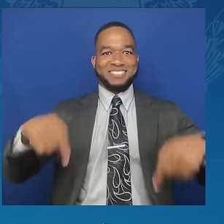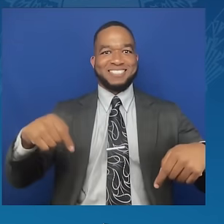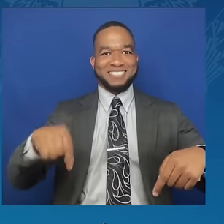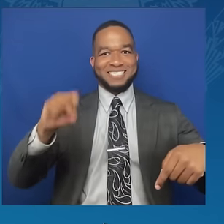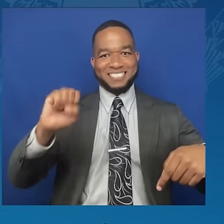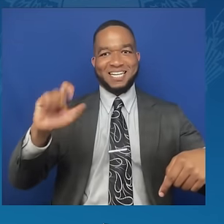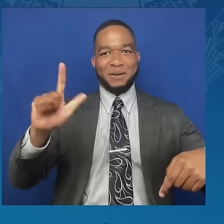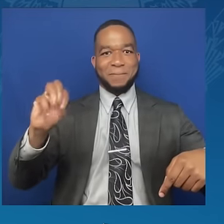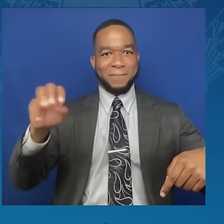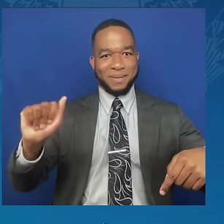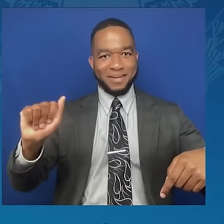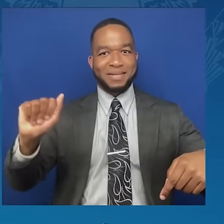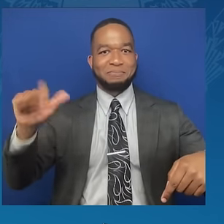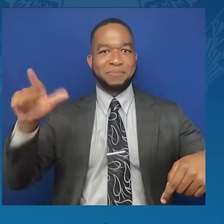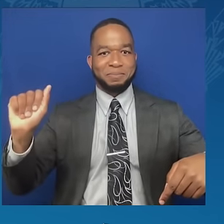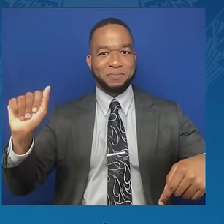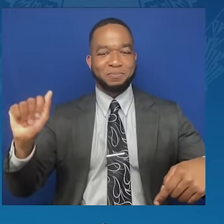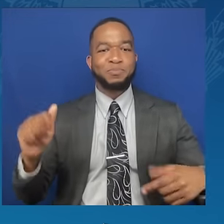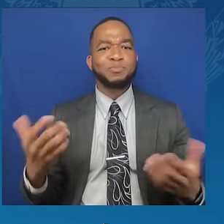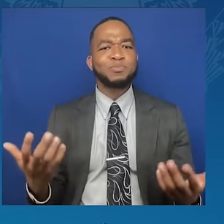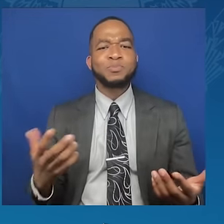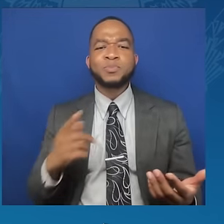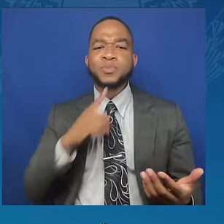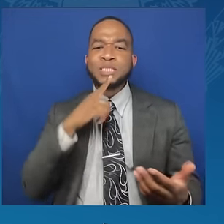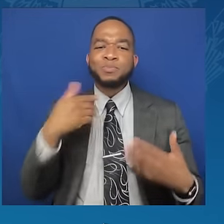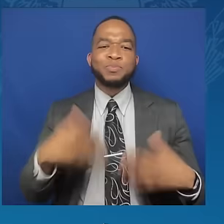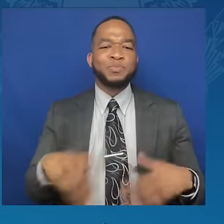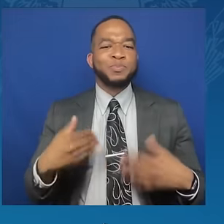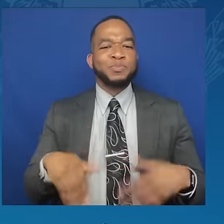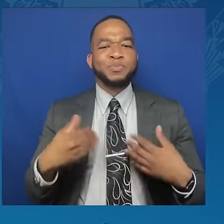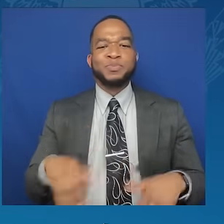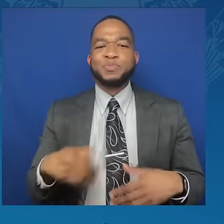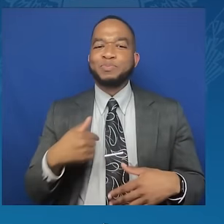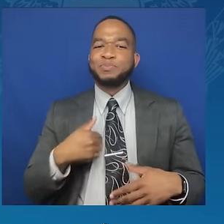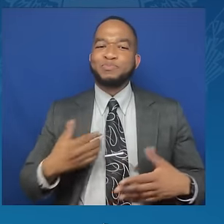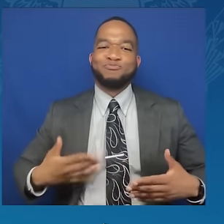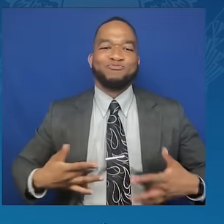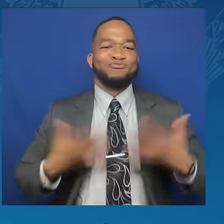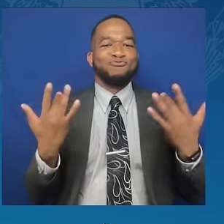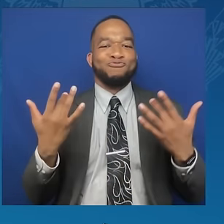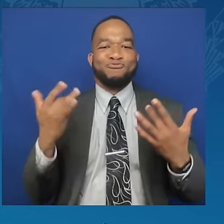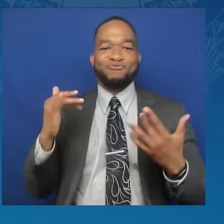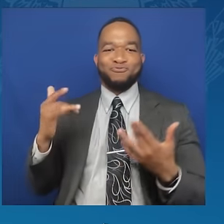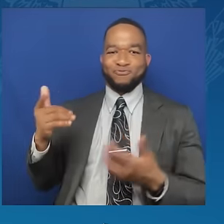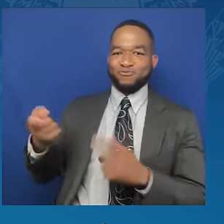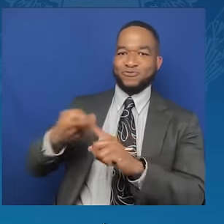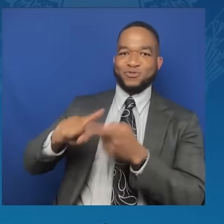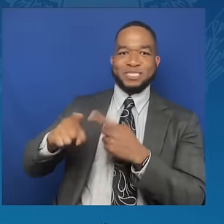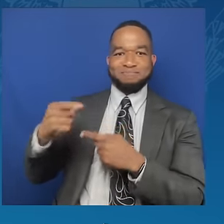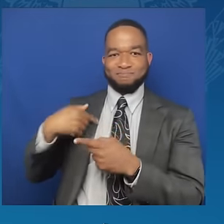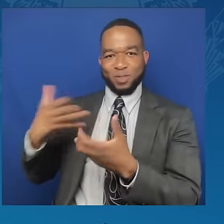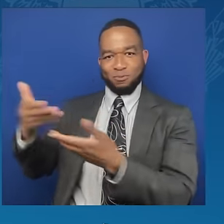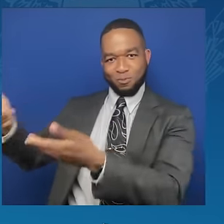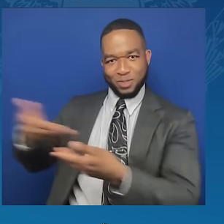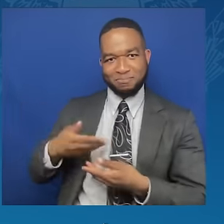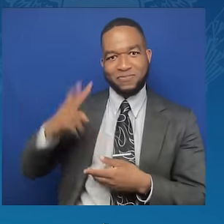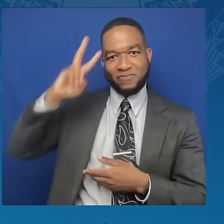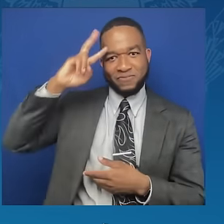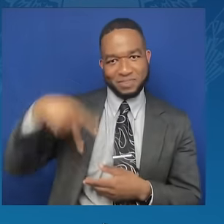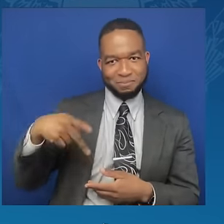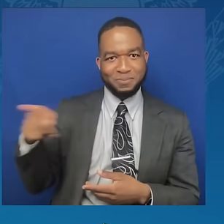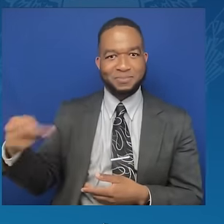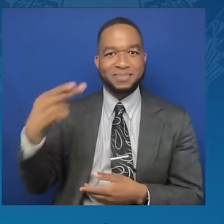dear friend and colleague, the Vice President of these United States, Kamala Harris, back to Selma. I want to begin